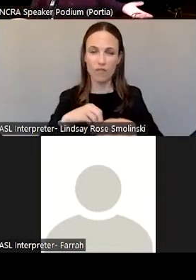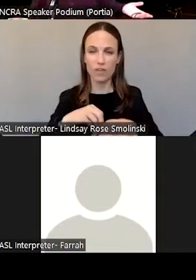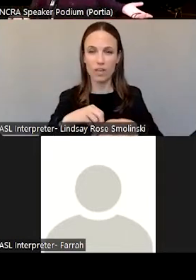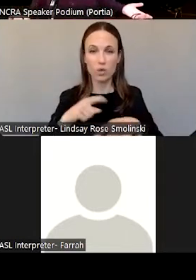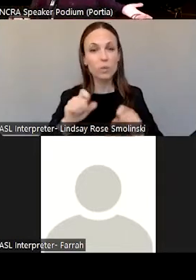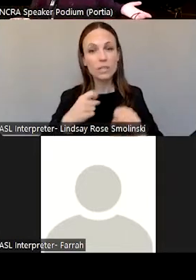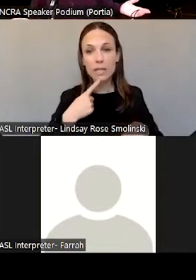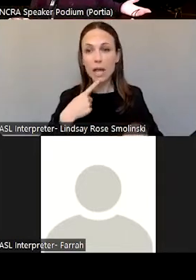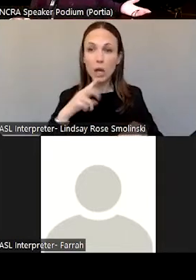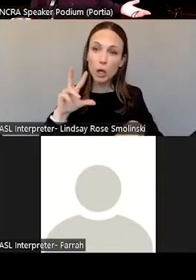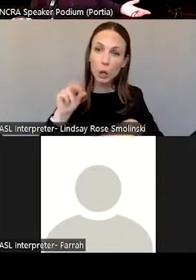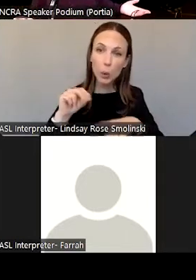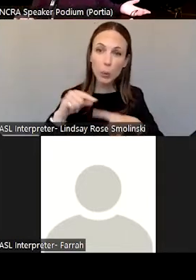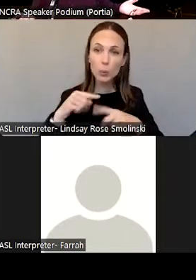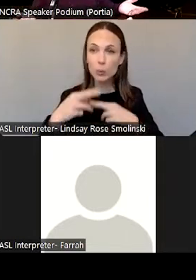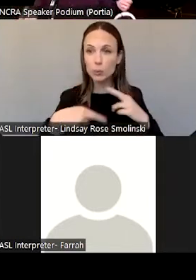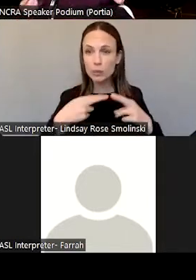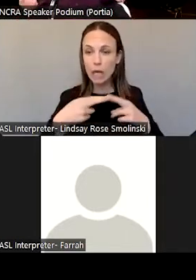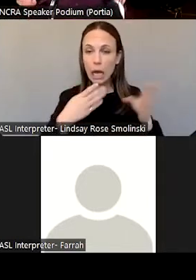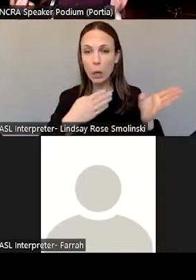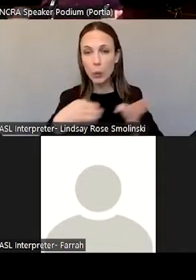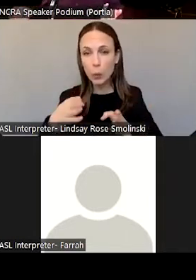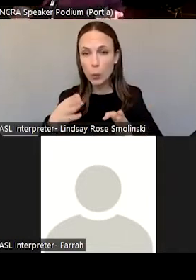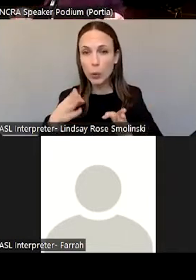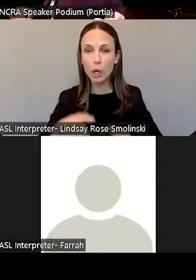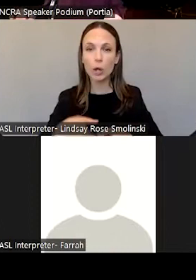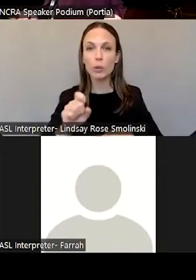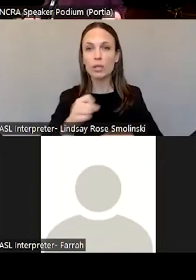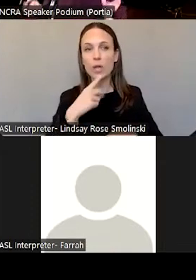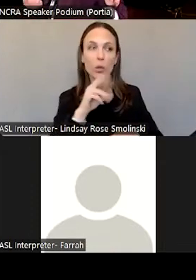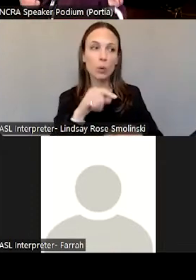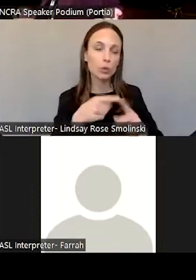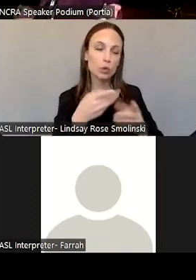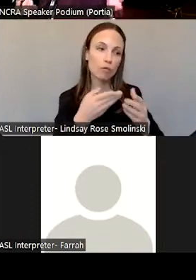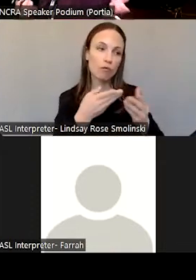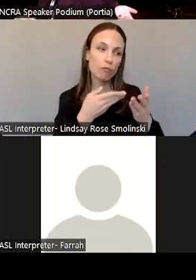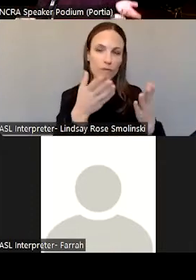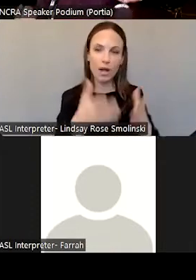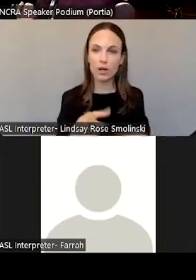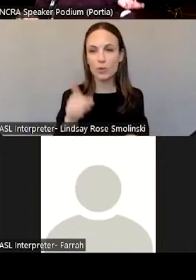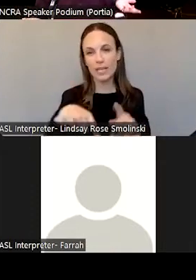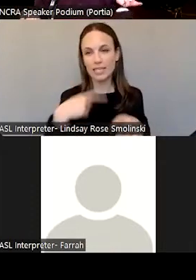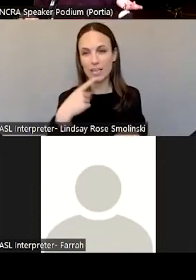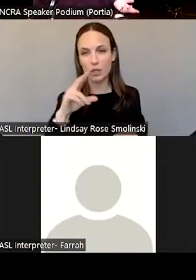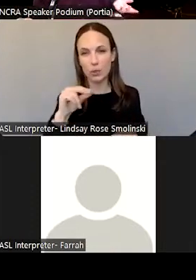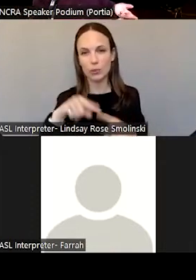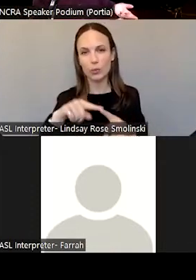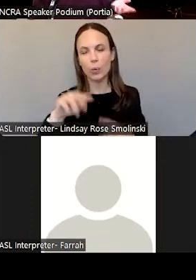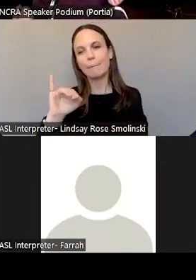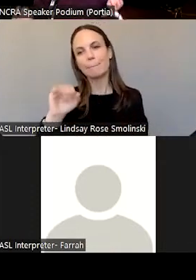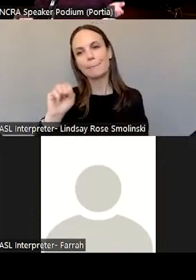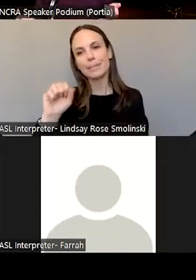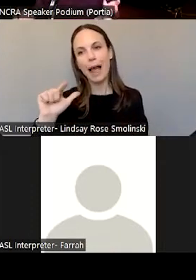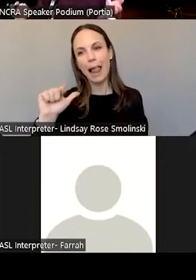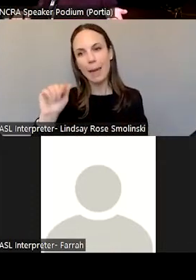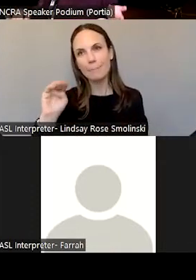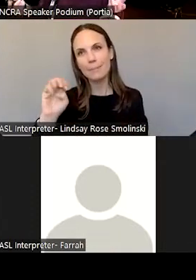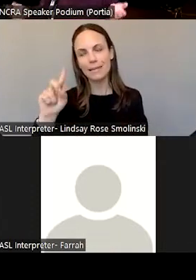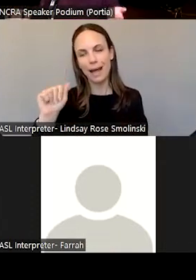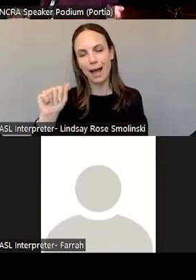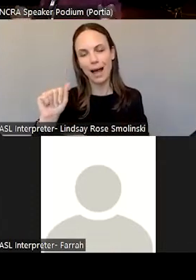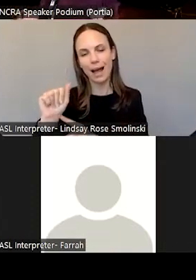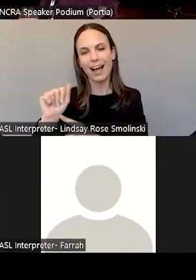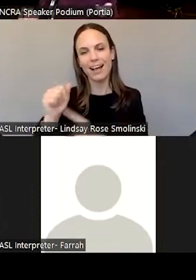say no to a recycling coordinator, you can say no to a service provider, but you can't say no to Miss Alameda. And so she was able